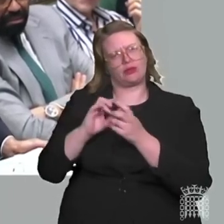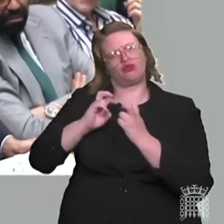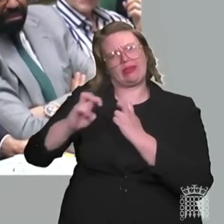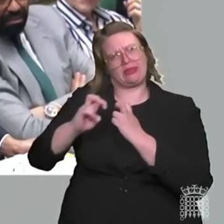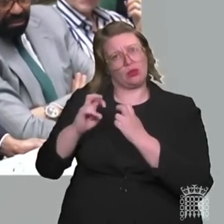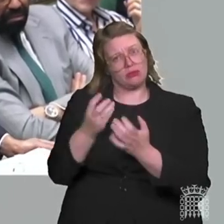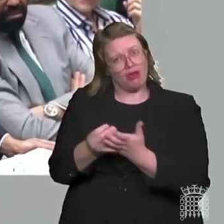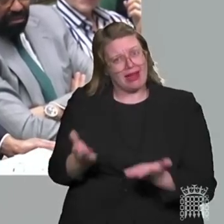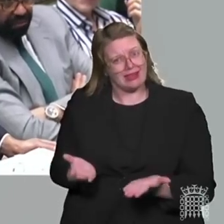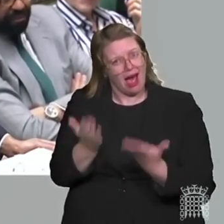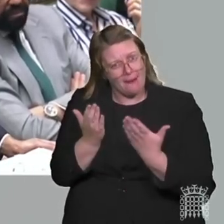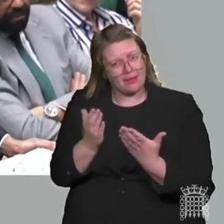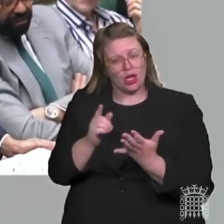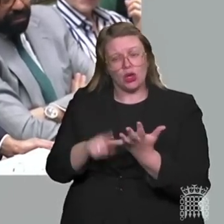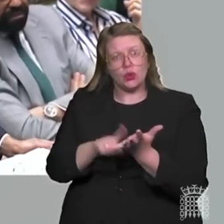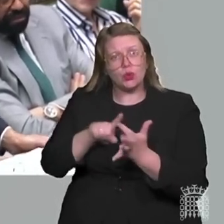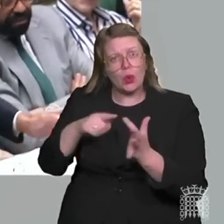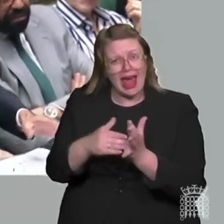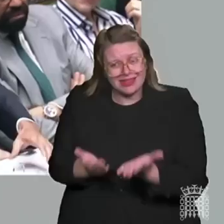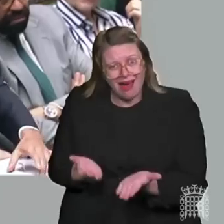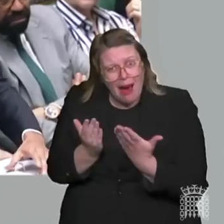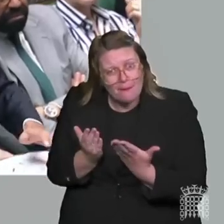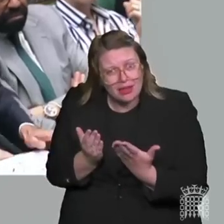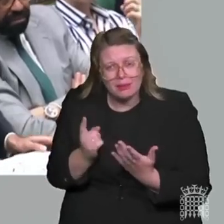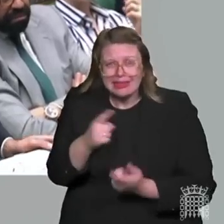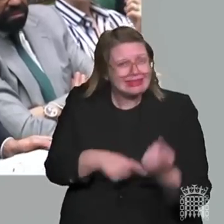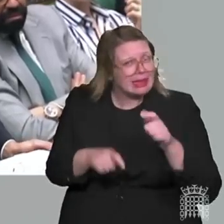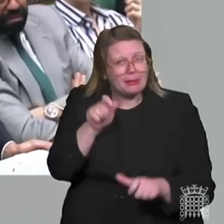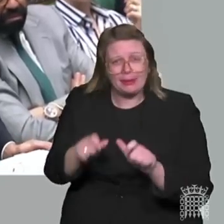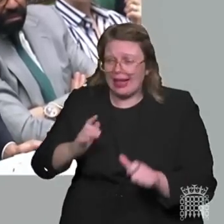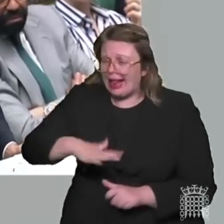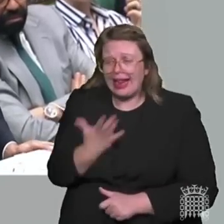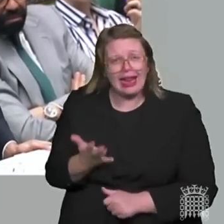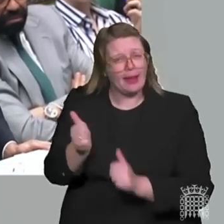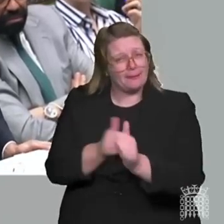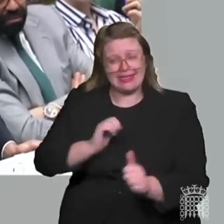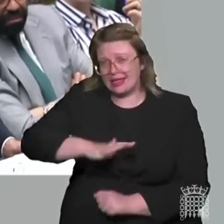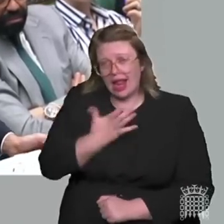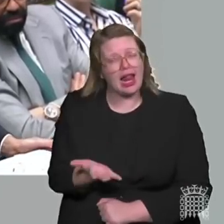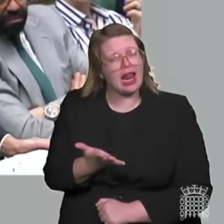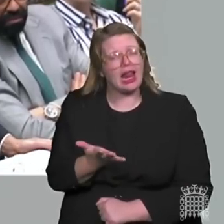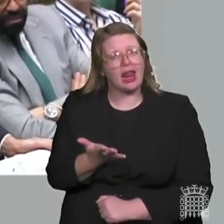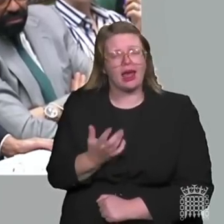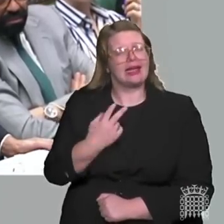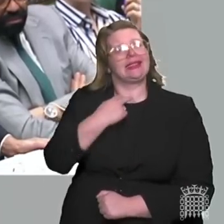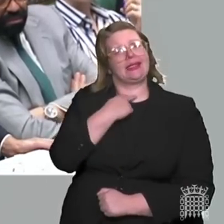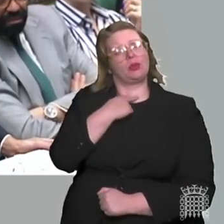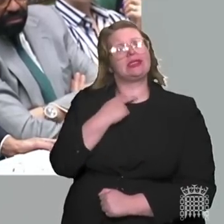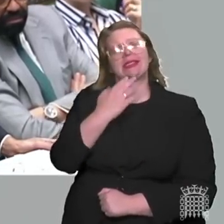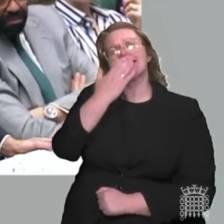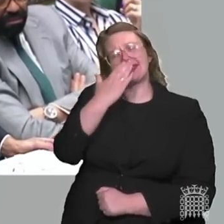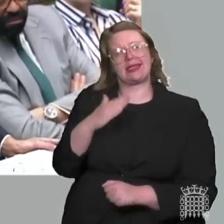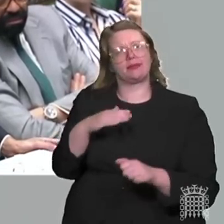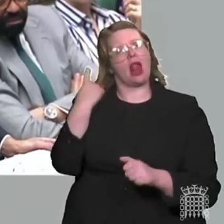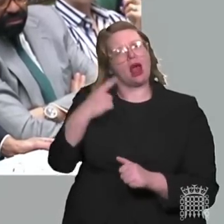it up, imposing the ULEZ charge against the overwhelming views of residents and businesses. It is disappointing he is not listening to the